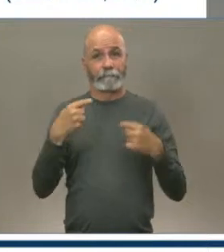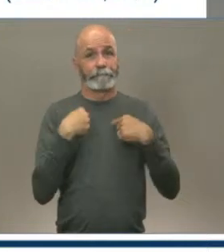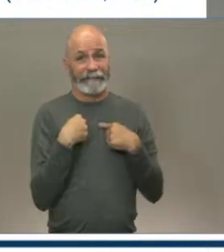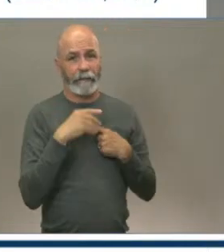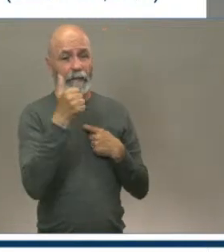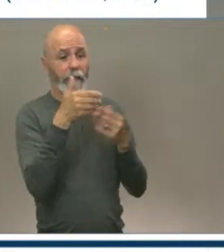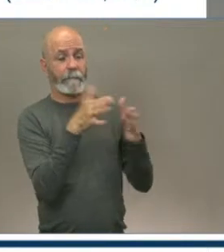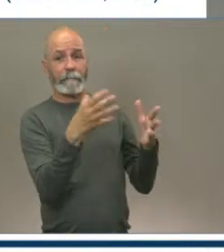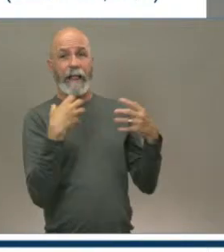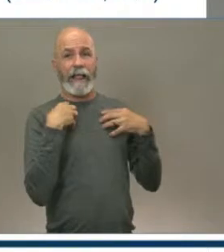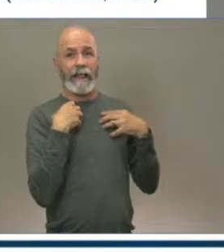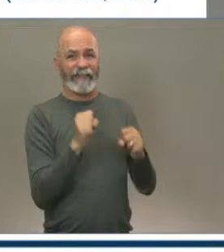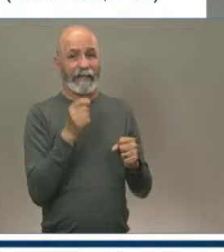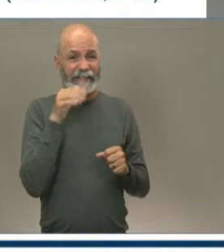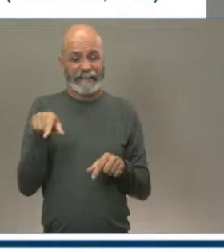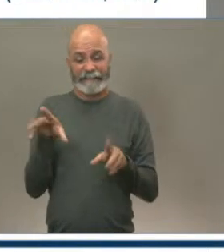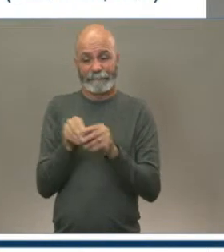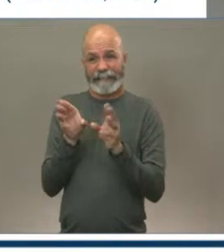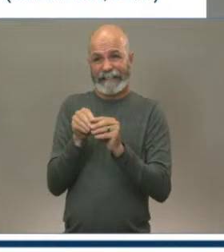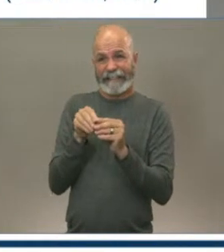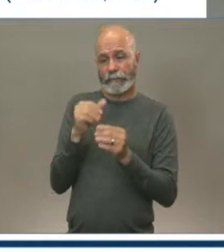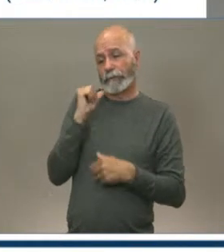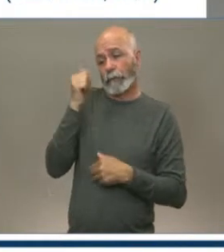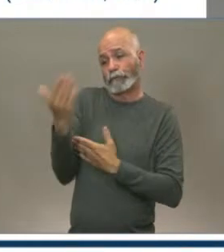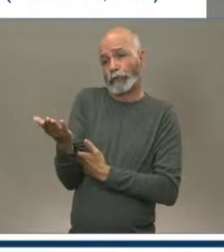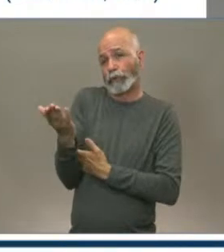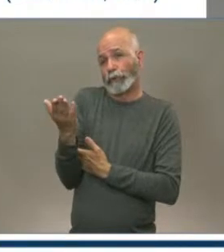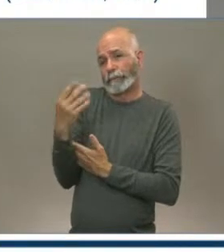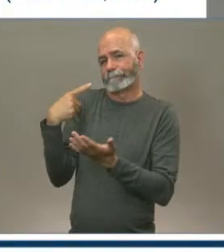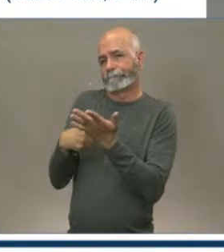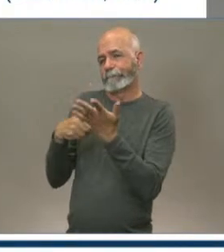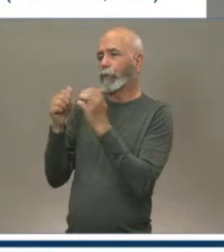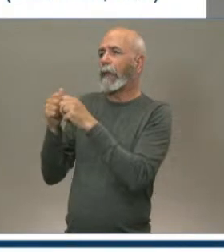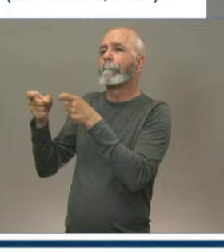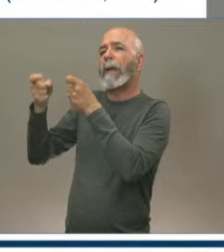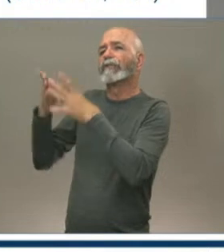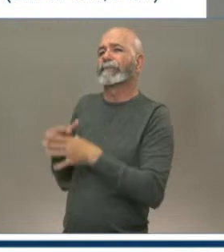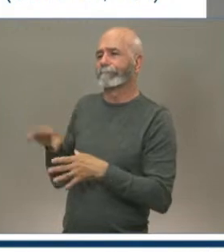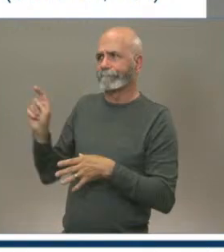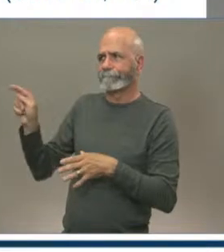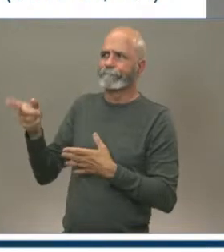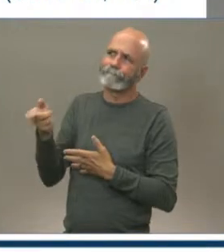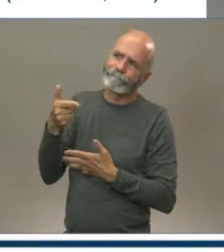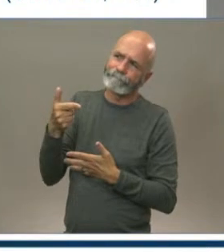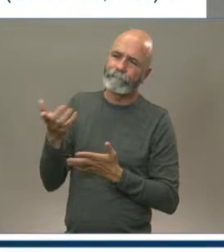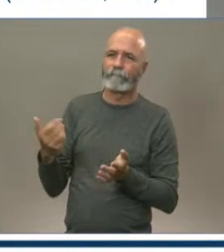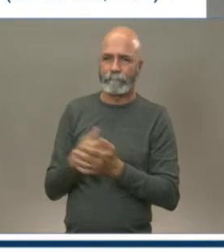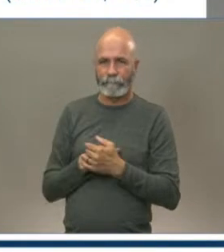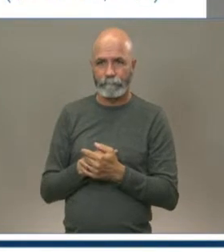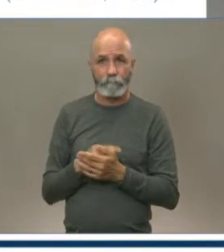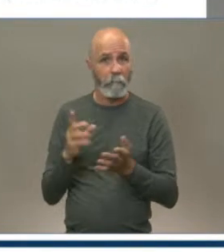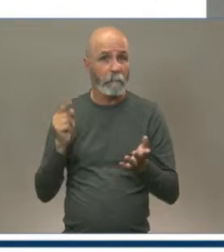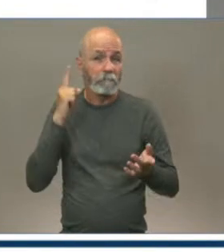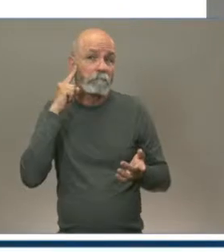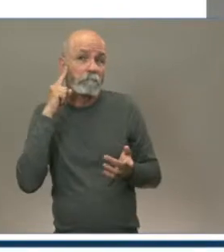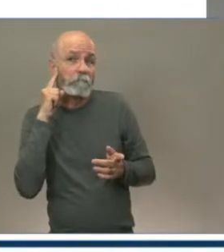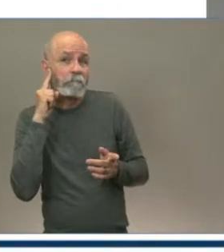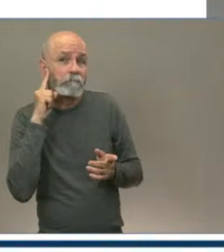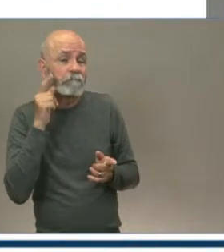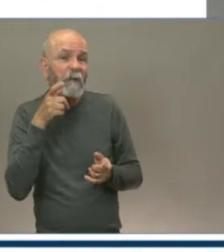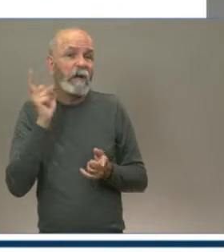management tomorrow morning to discuss this. But at this point in time, there's been no indication that we need to shut